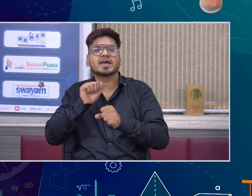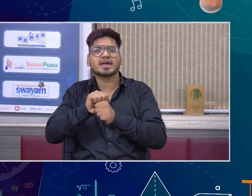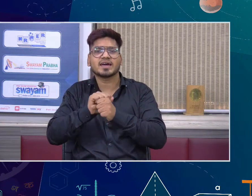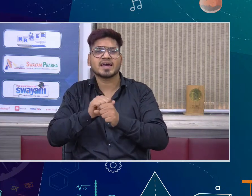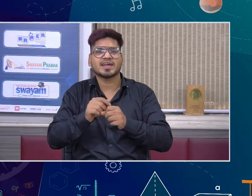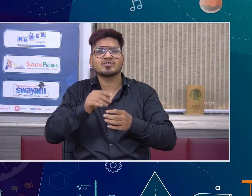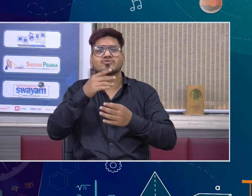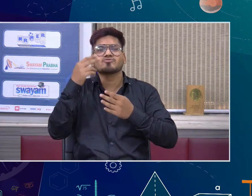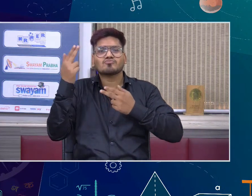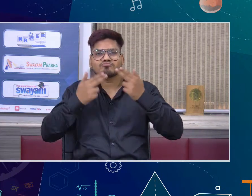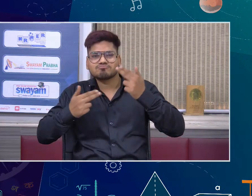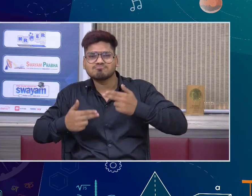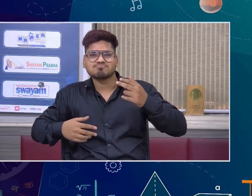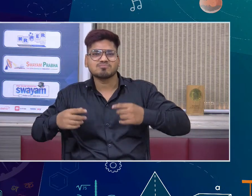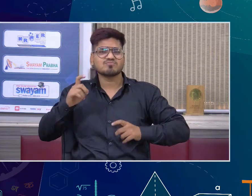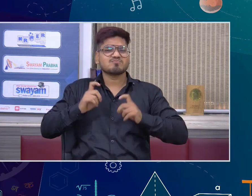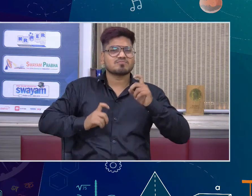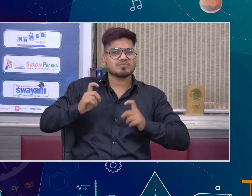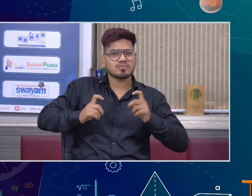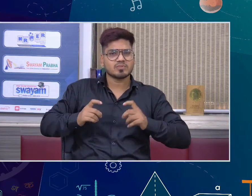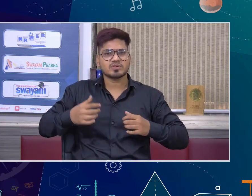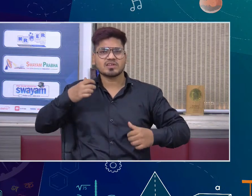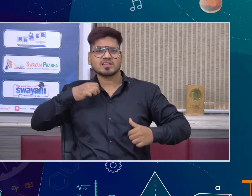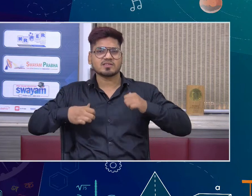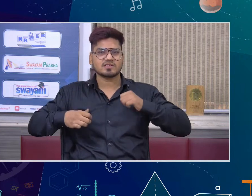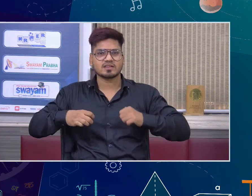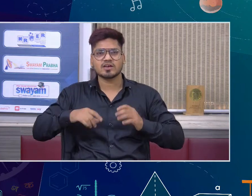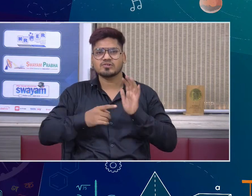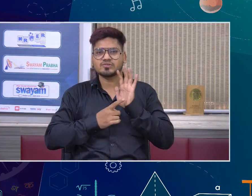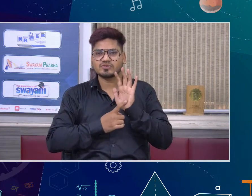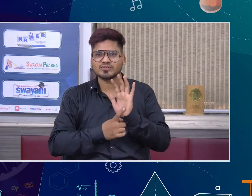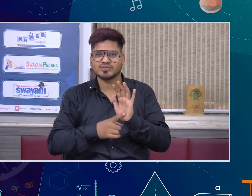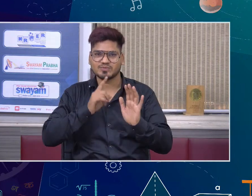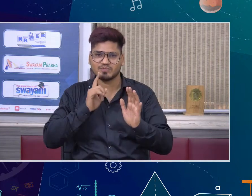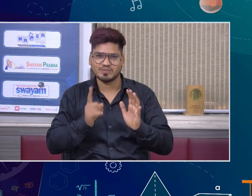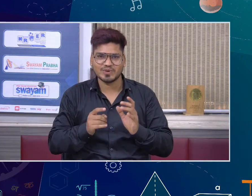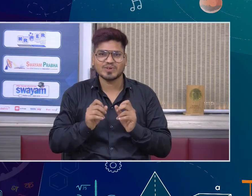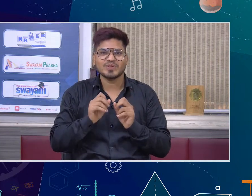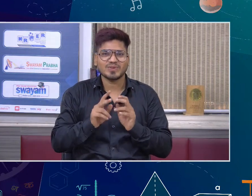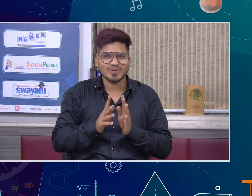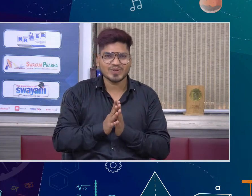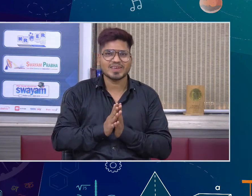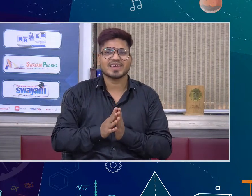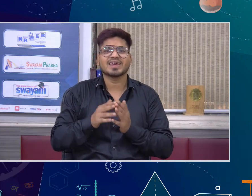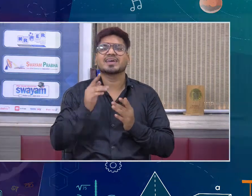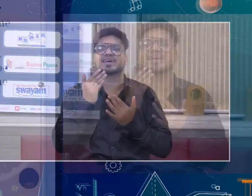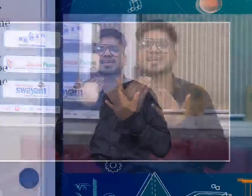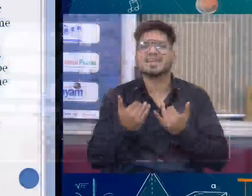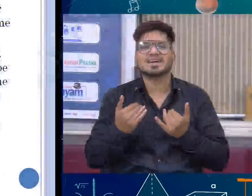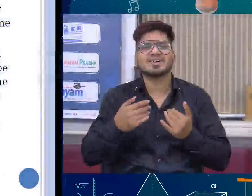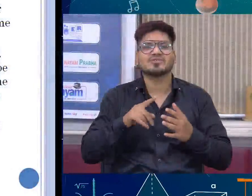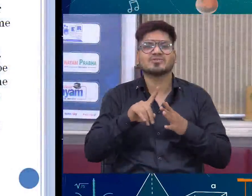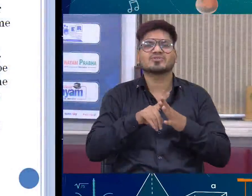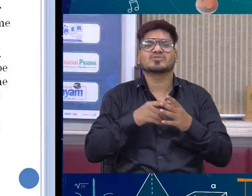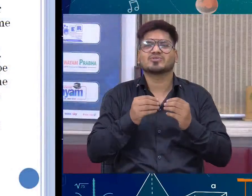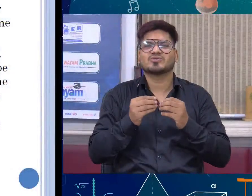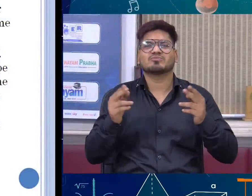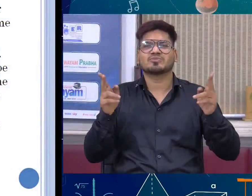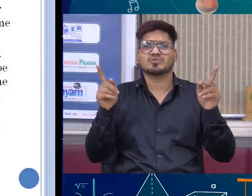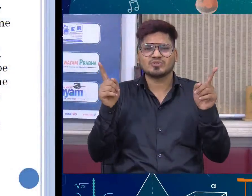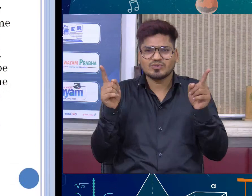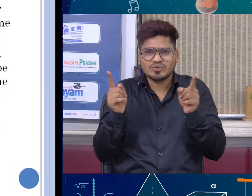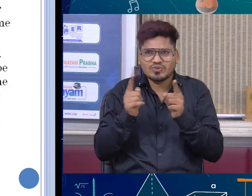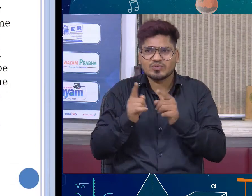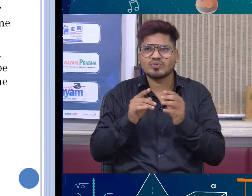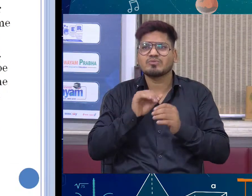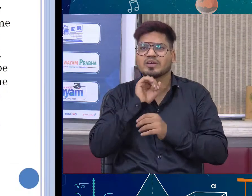a drama. I can go through connectivity and a God. I can create even a short film